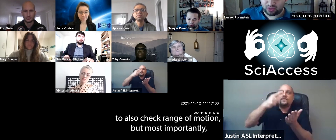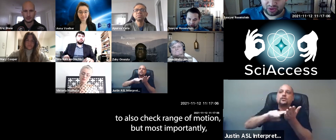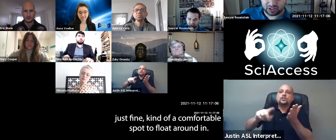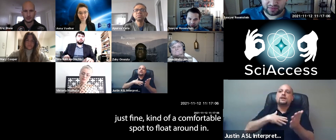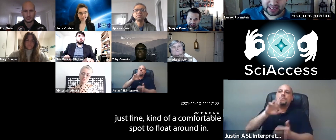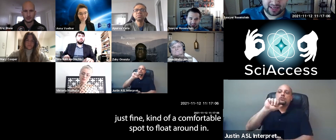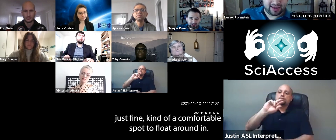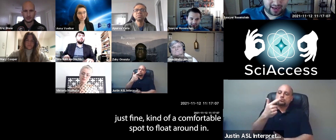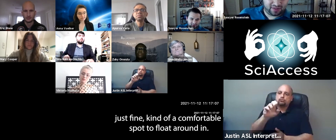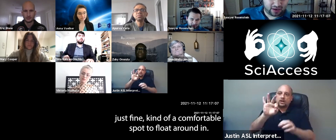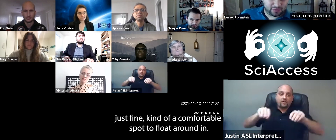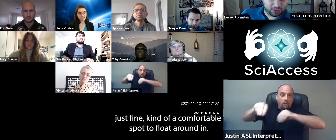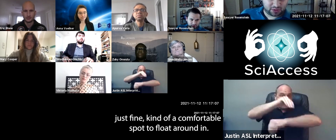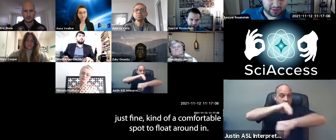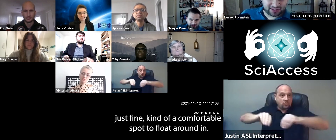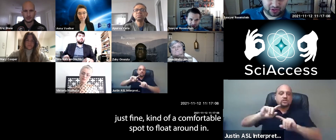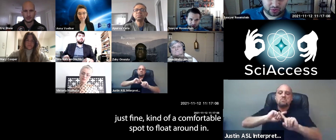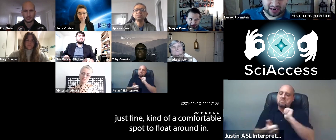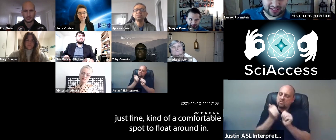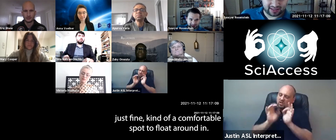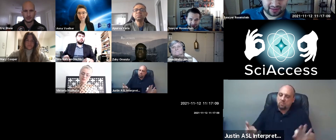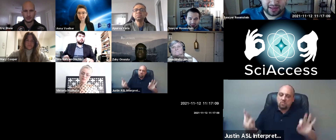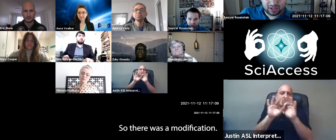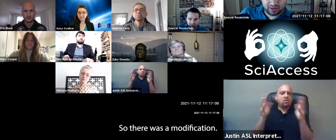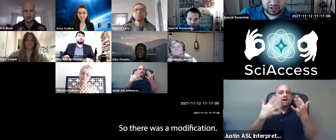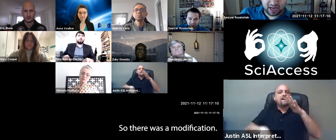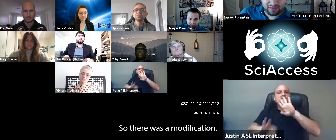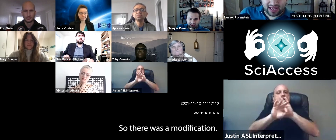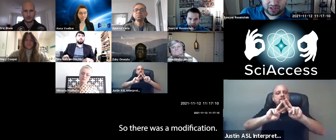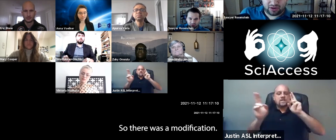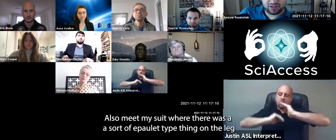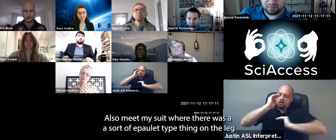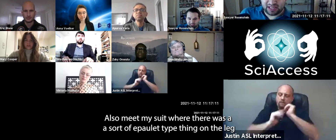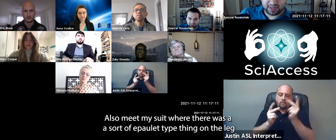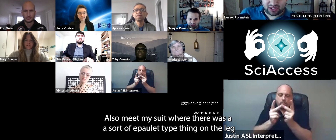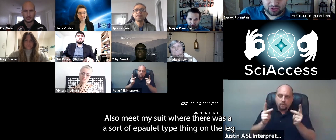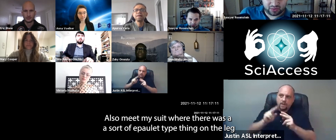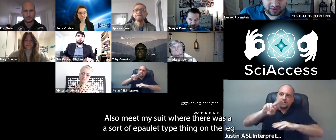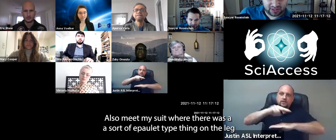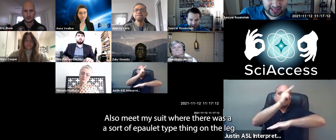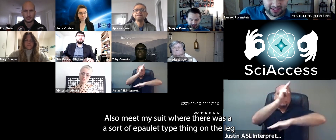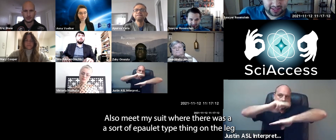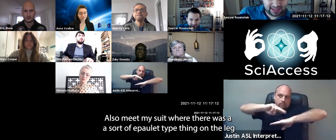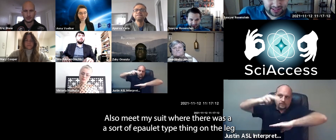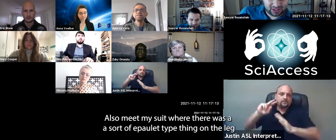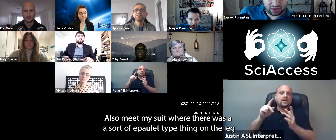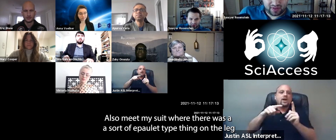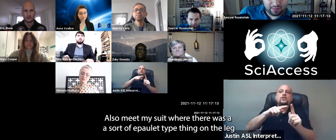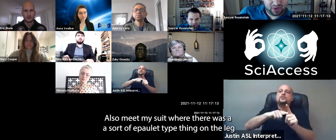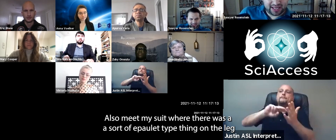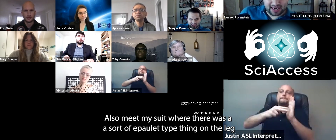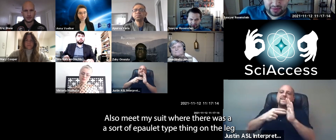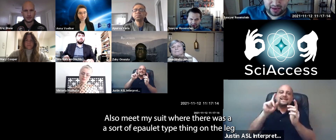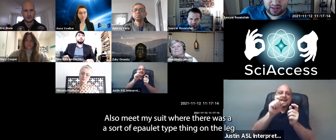but most importantly, just find kind of a comfortable spot to float around in. So there was a modification also made to my suit where there was a sort